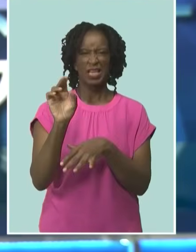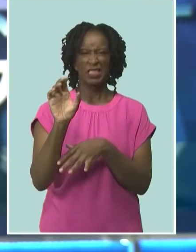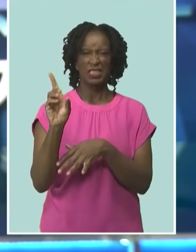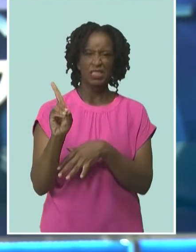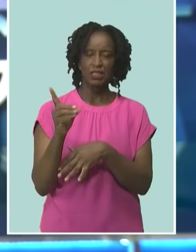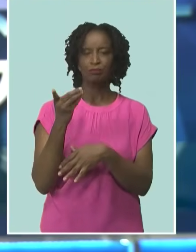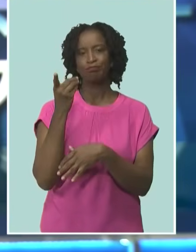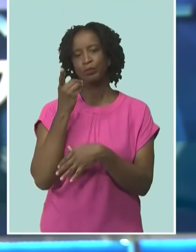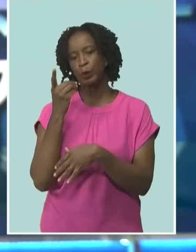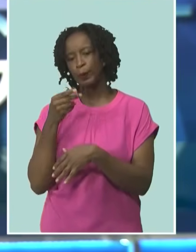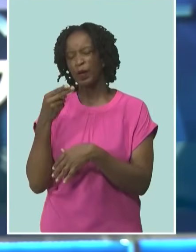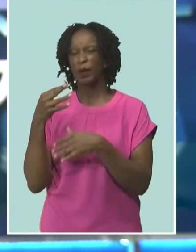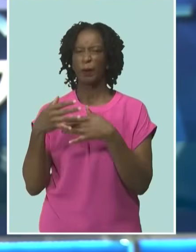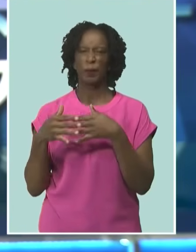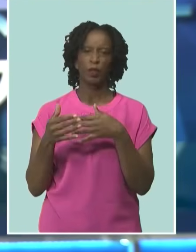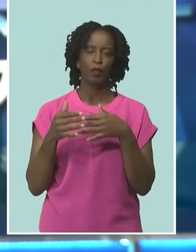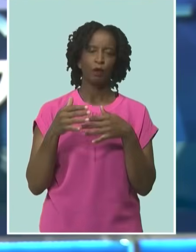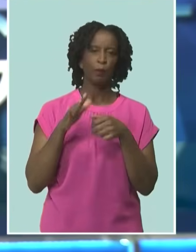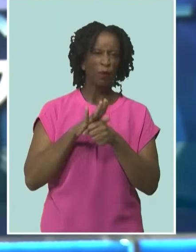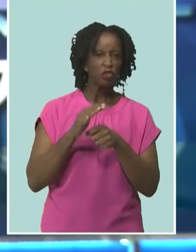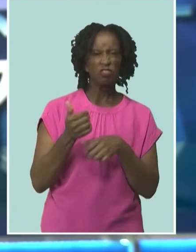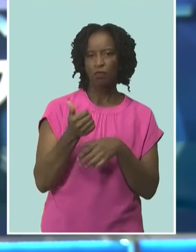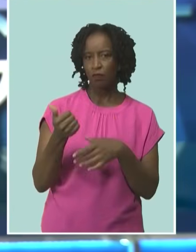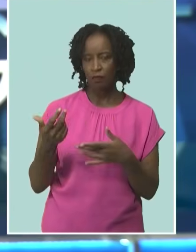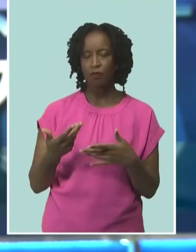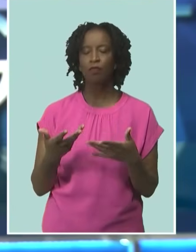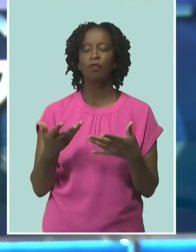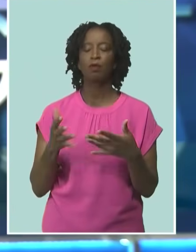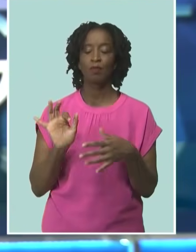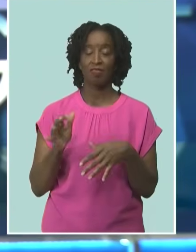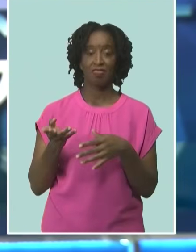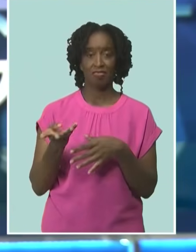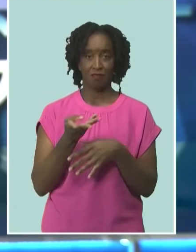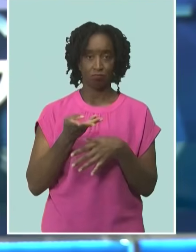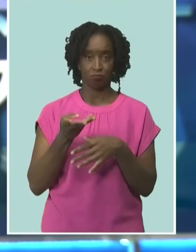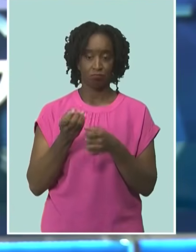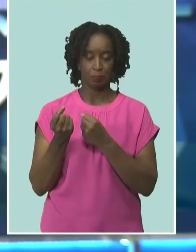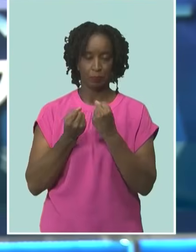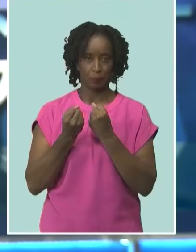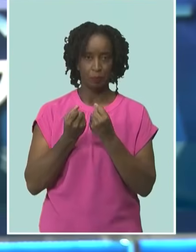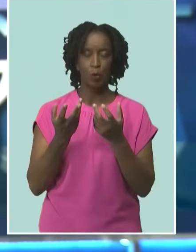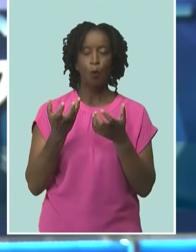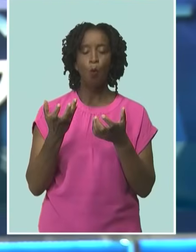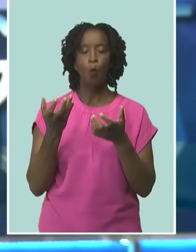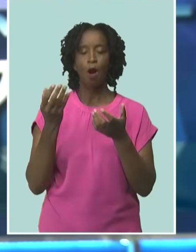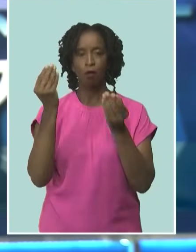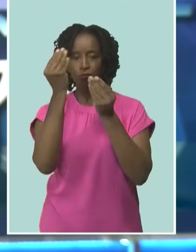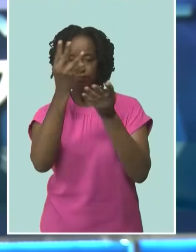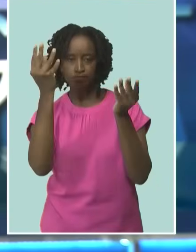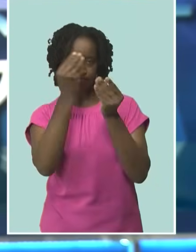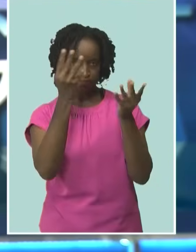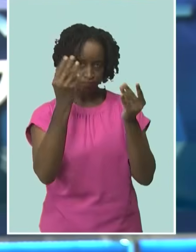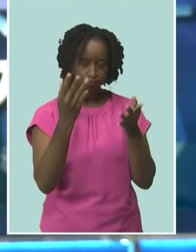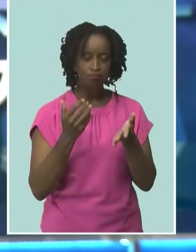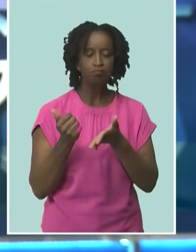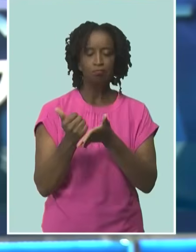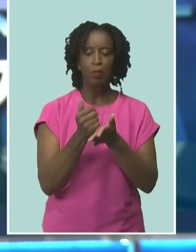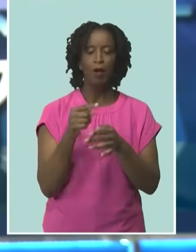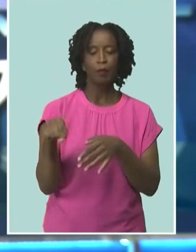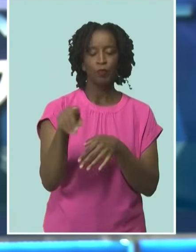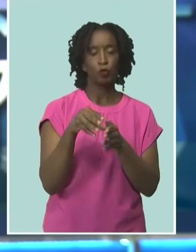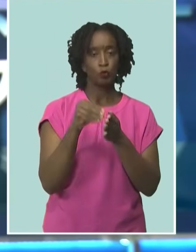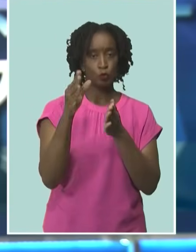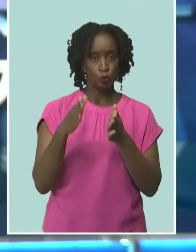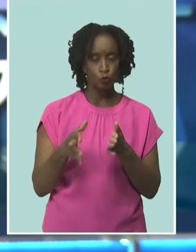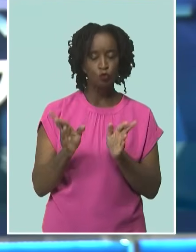to help give information to society and address some of the challenges for a number of people as they prepare to return to school.